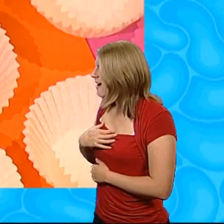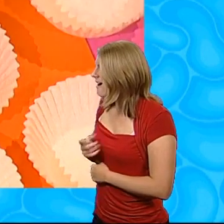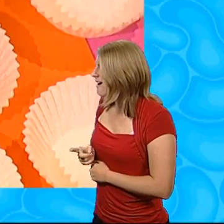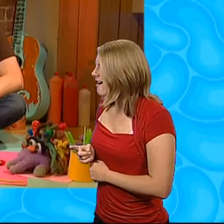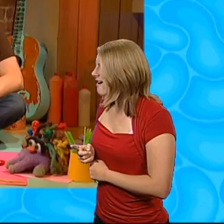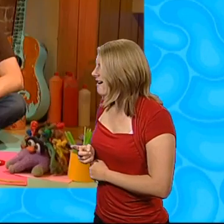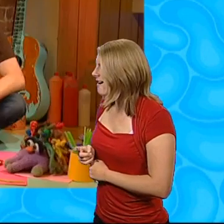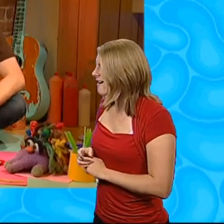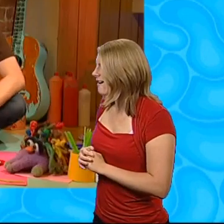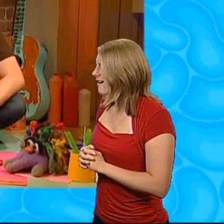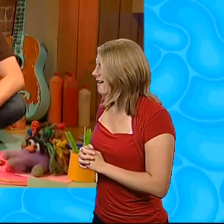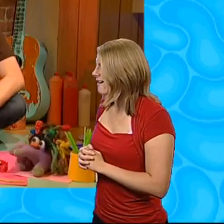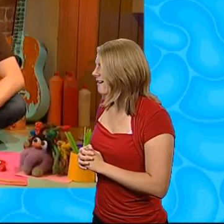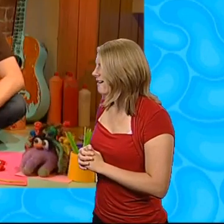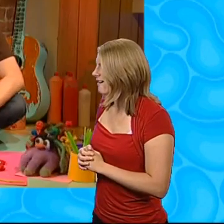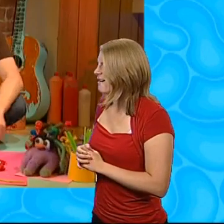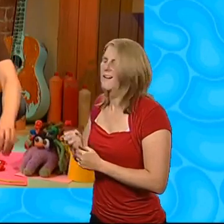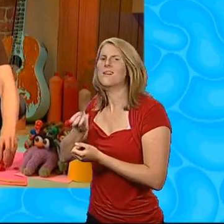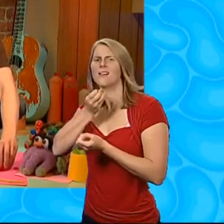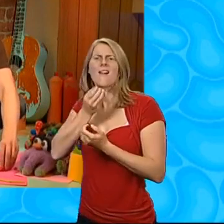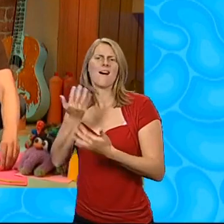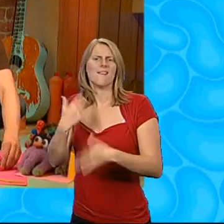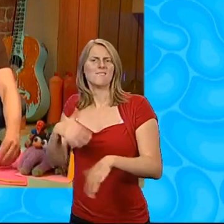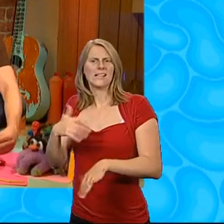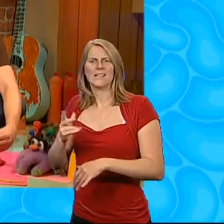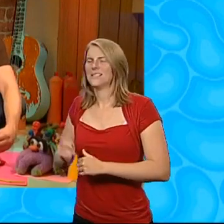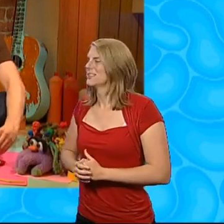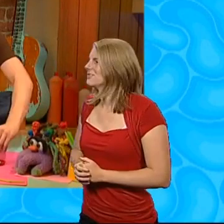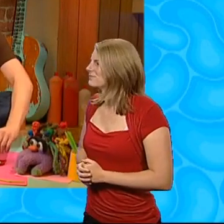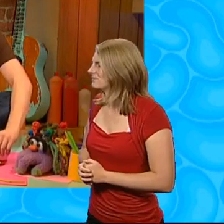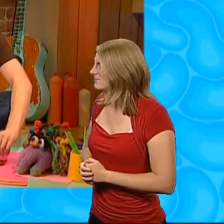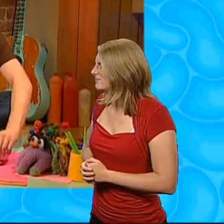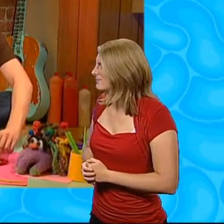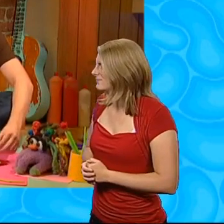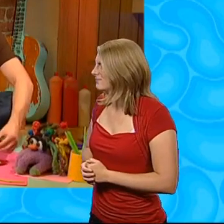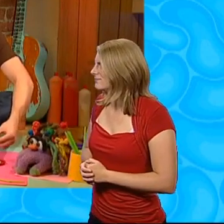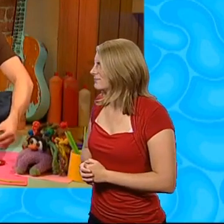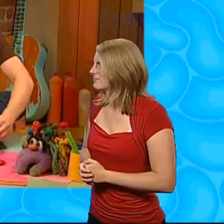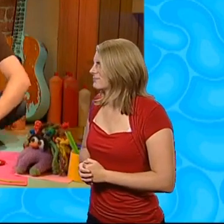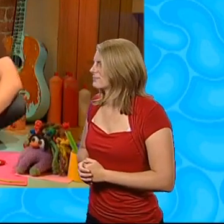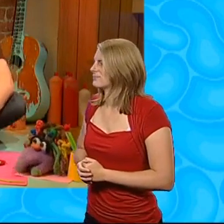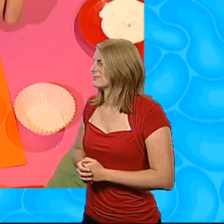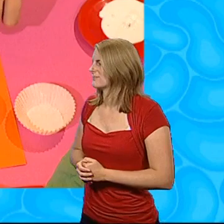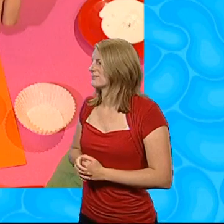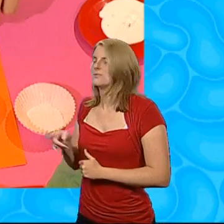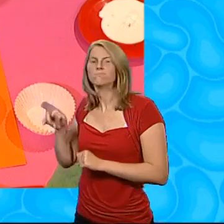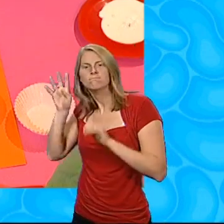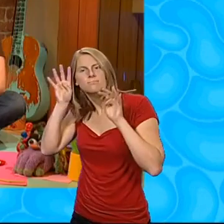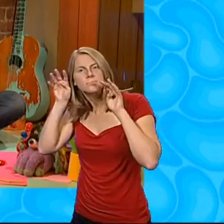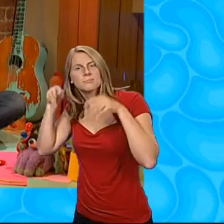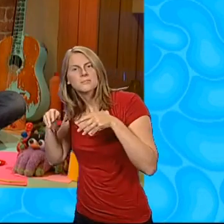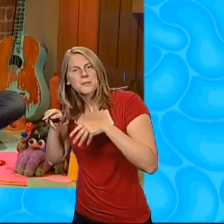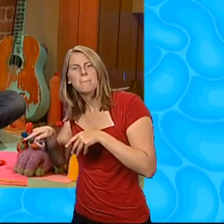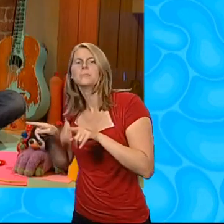Okay, I've done my one. let's have a look. Stick, is that okay? that's lovely. Is that a good quality ball? Yes. Okay, and Dib-Dabs as